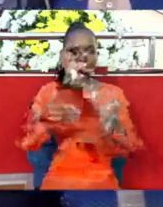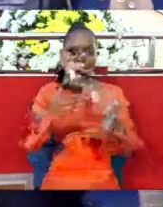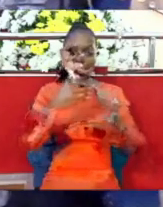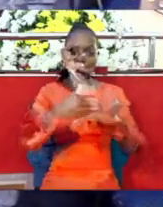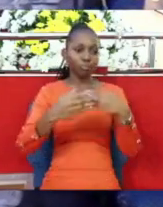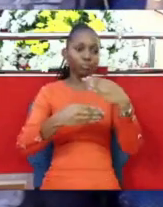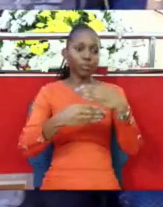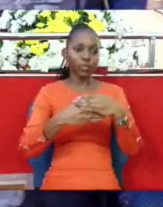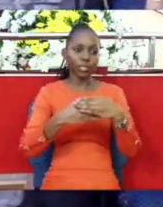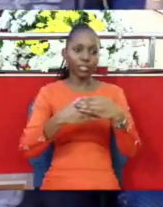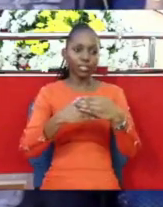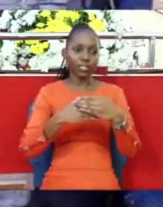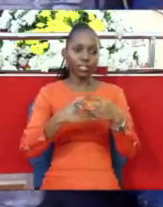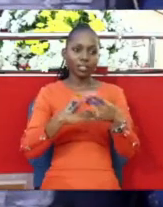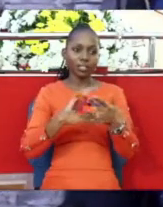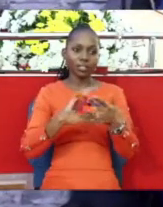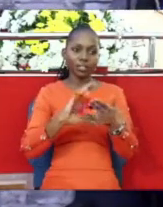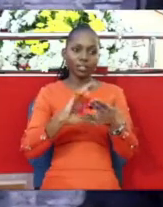living